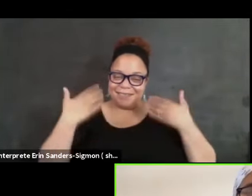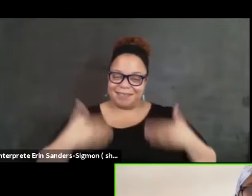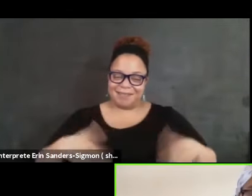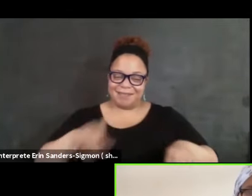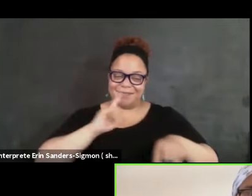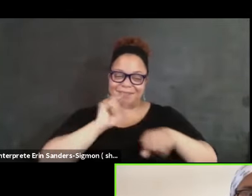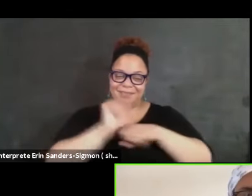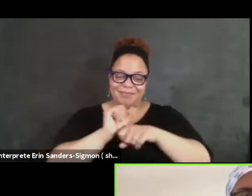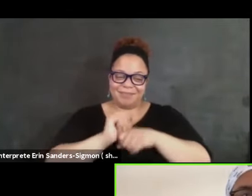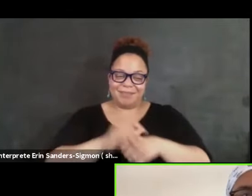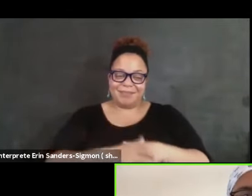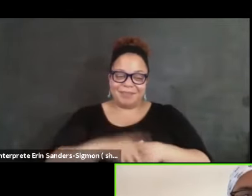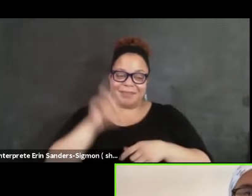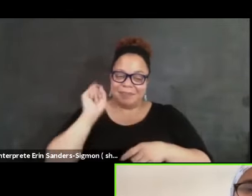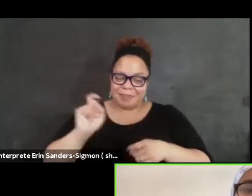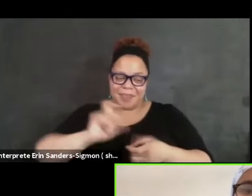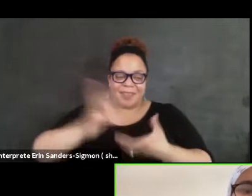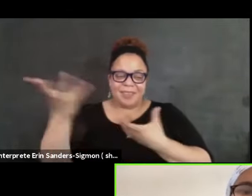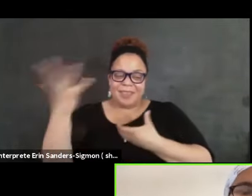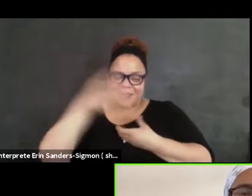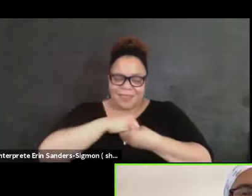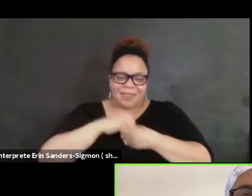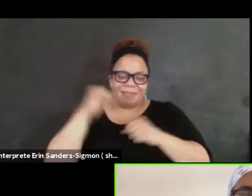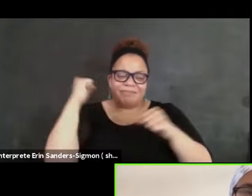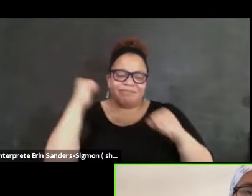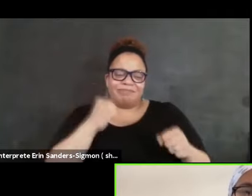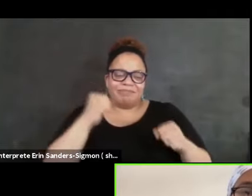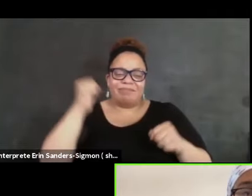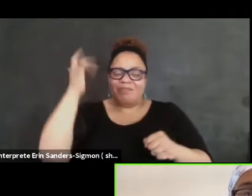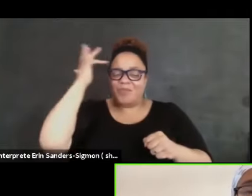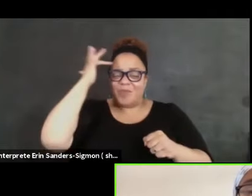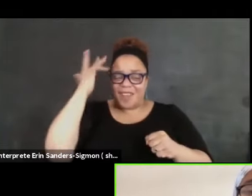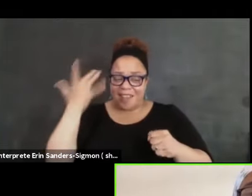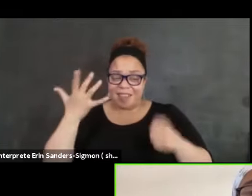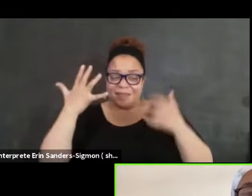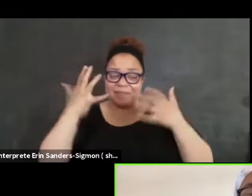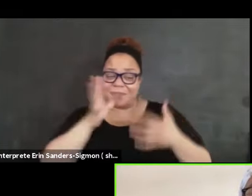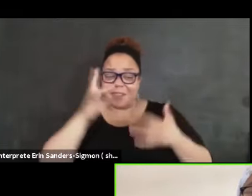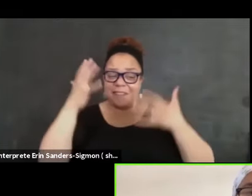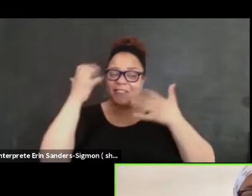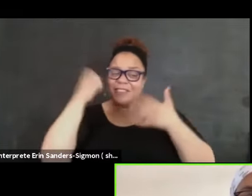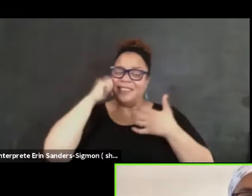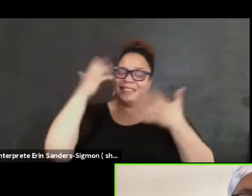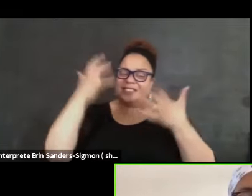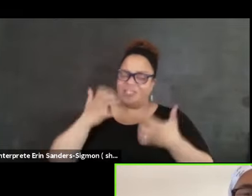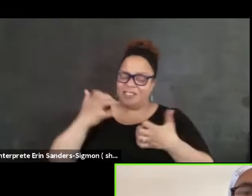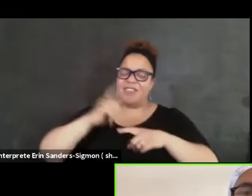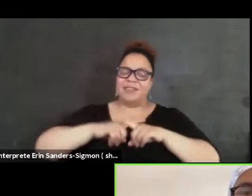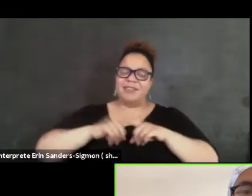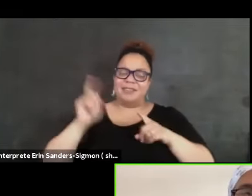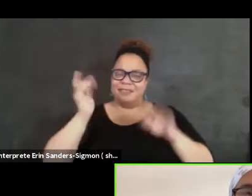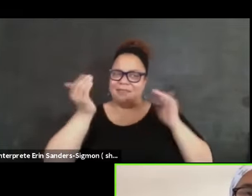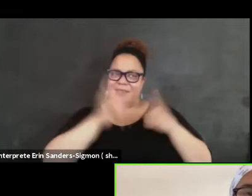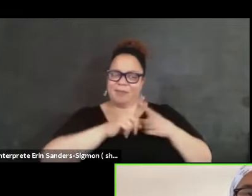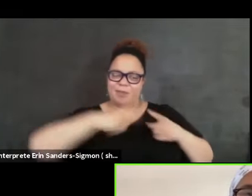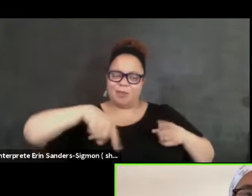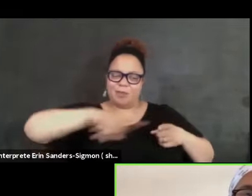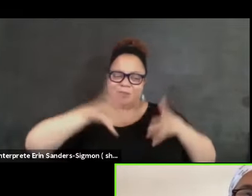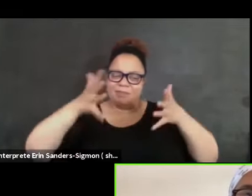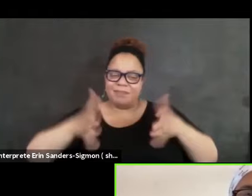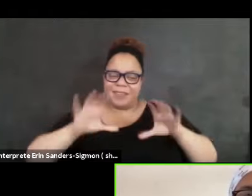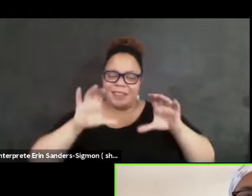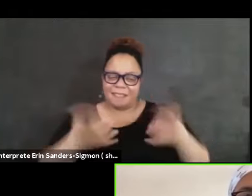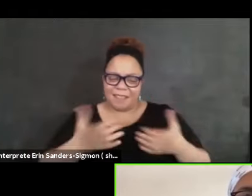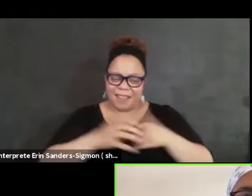couple notches darker than my classmates. I realize I get to learn how to handle awkward stares from my rich peers when I say I've lived